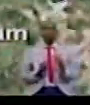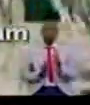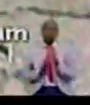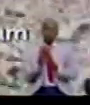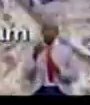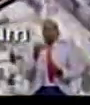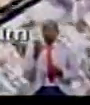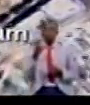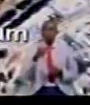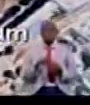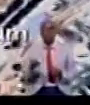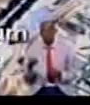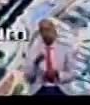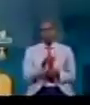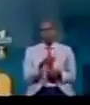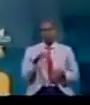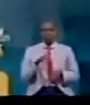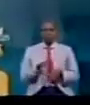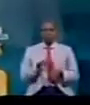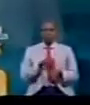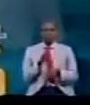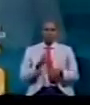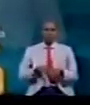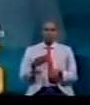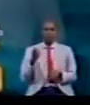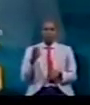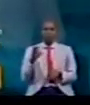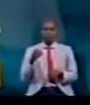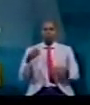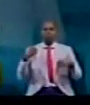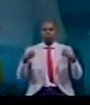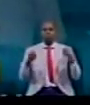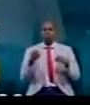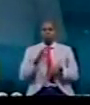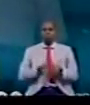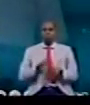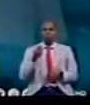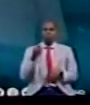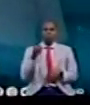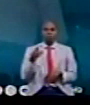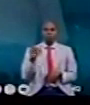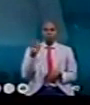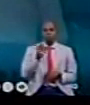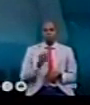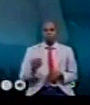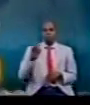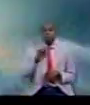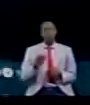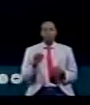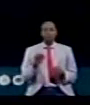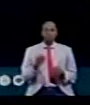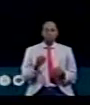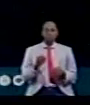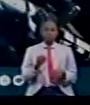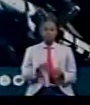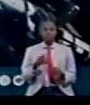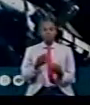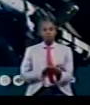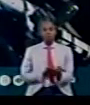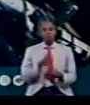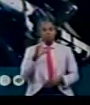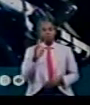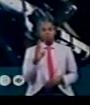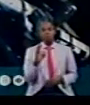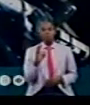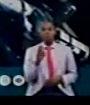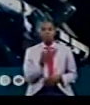let's give all the praise to God and say, Father, once again, I remember when our brother came up the other time, one of our pastors, and he was telling us about